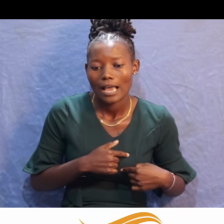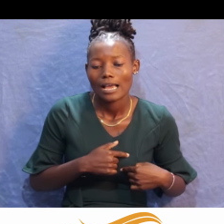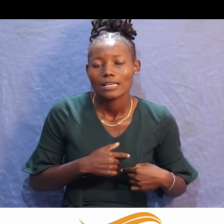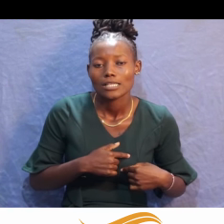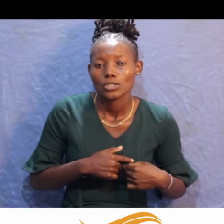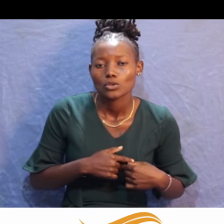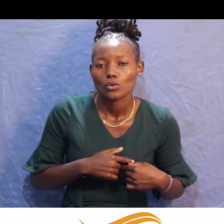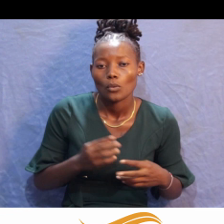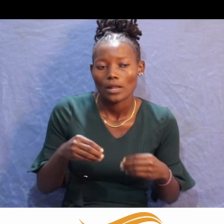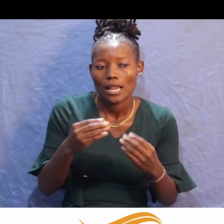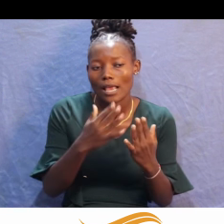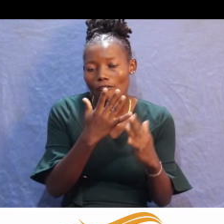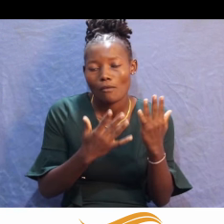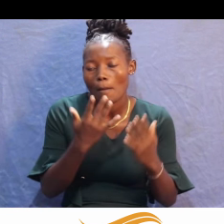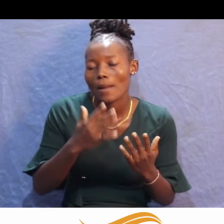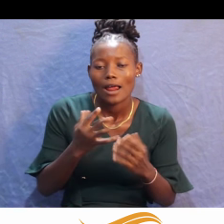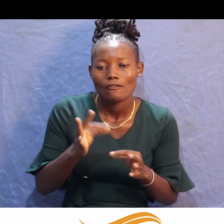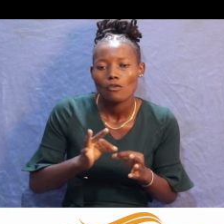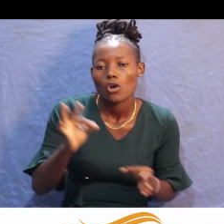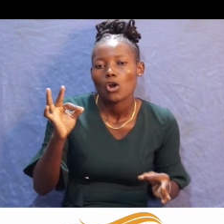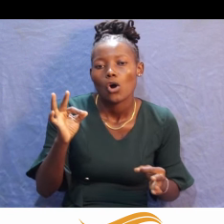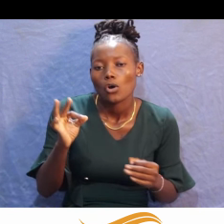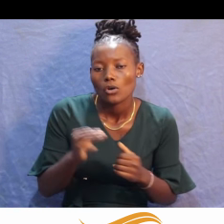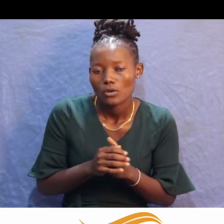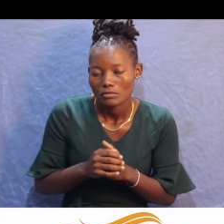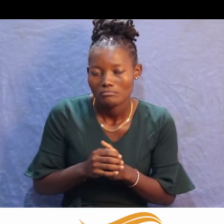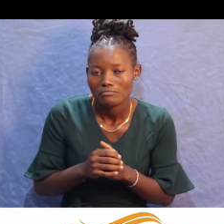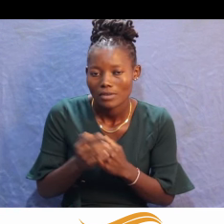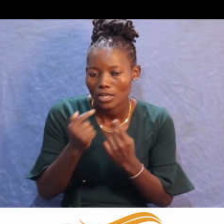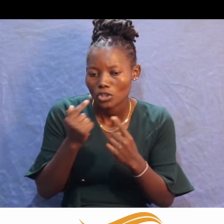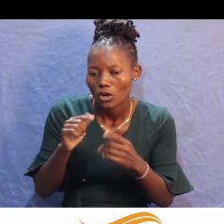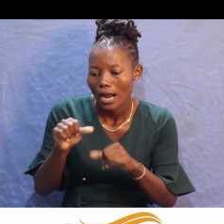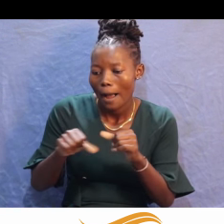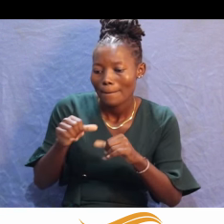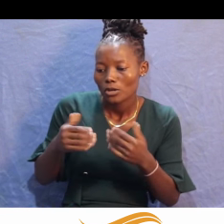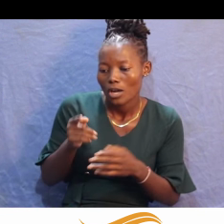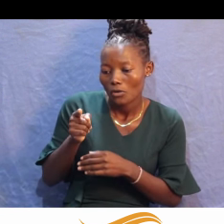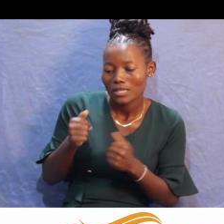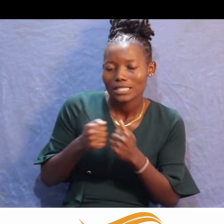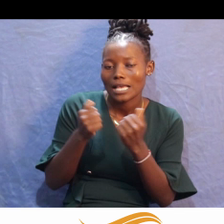and run a longer distance. We're going to talk about how this happens.